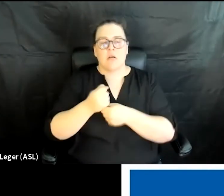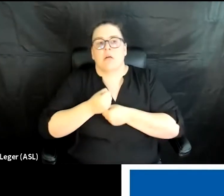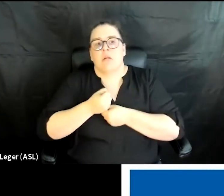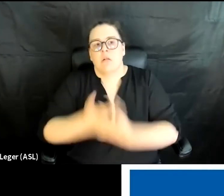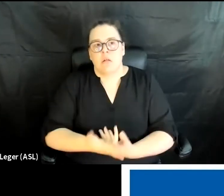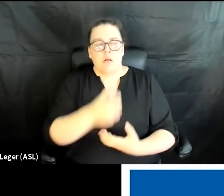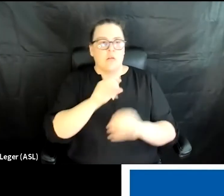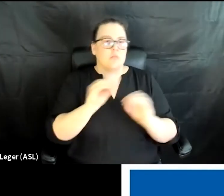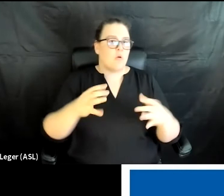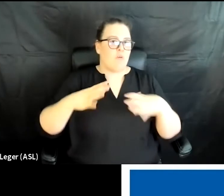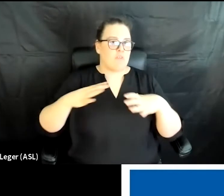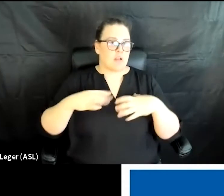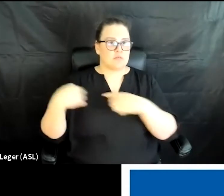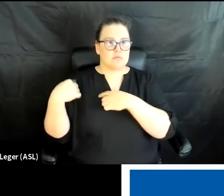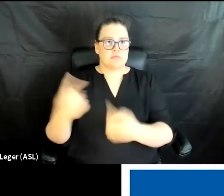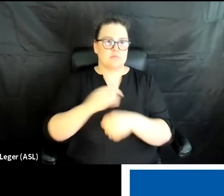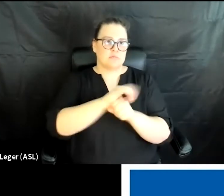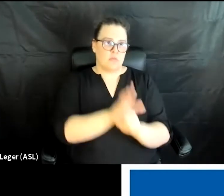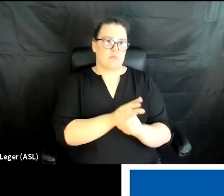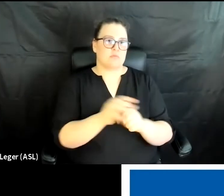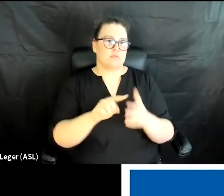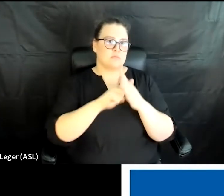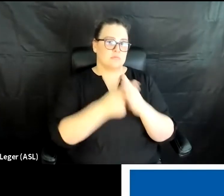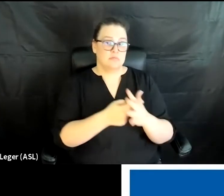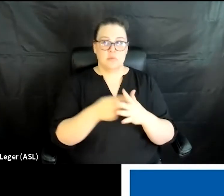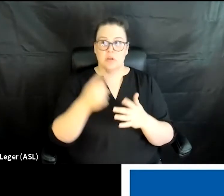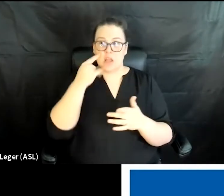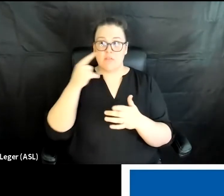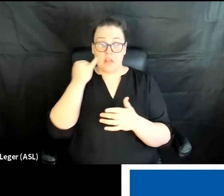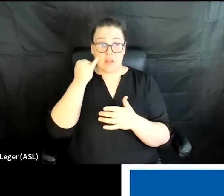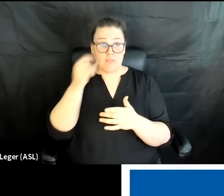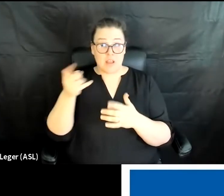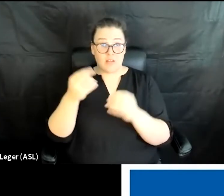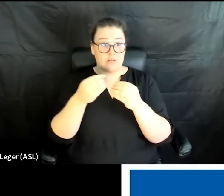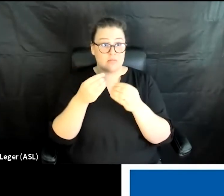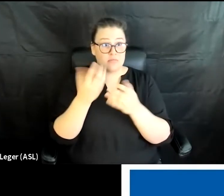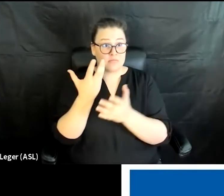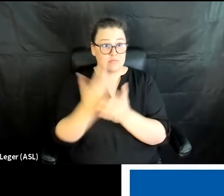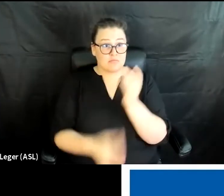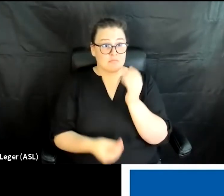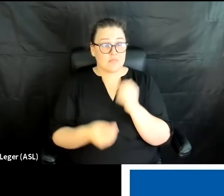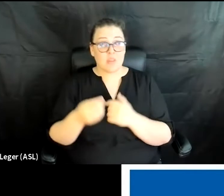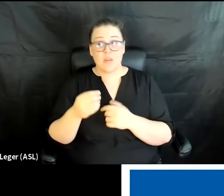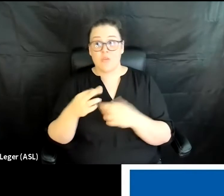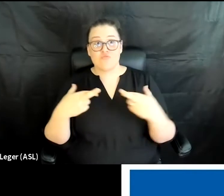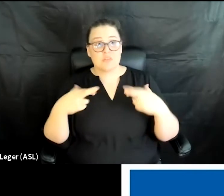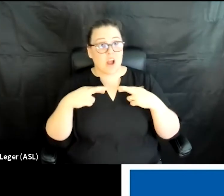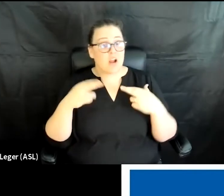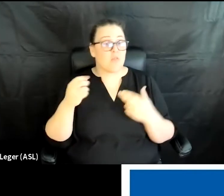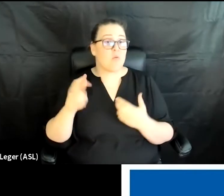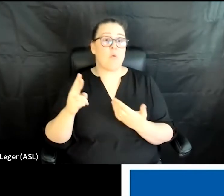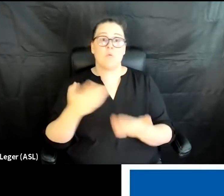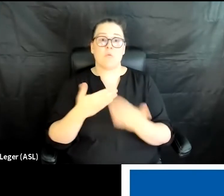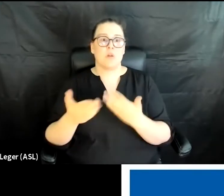since the pandemic started, and to lose him to retirement or whatever would